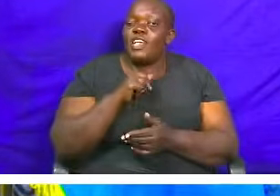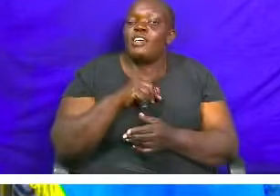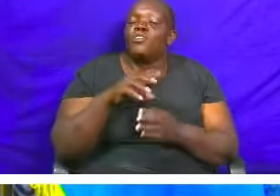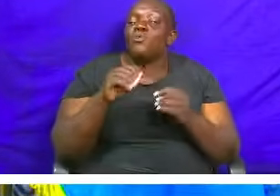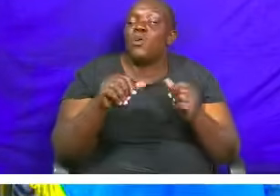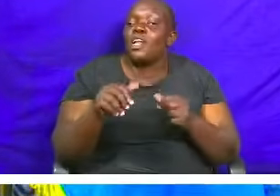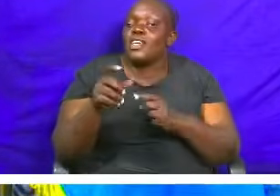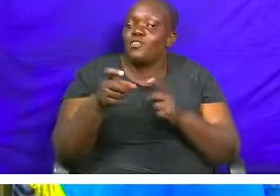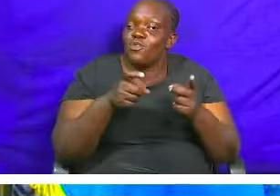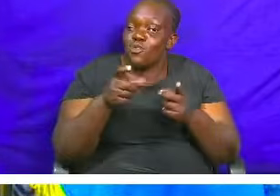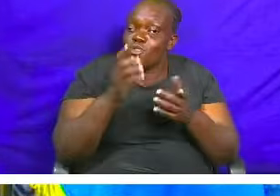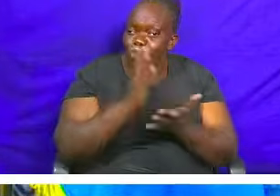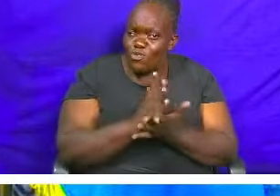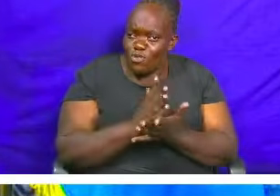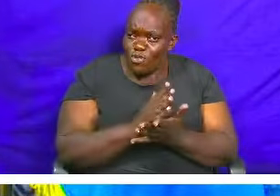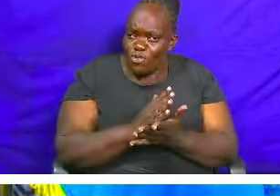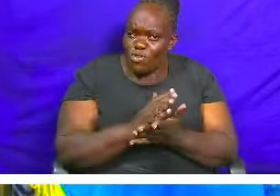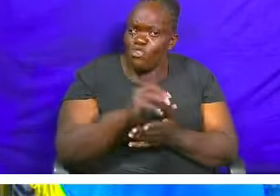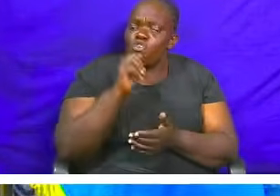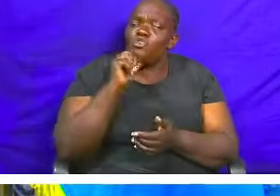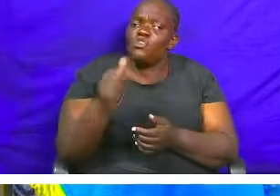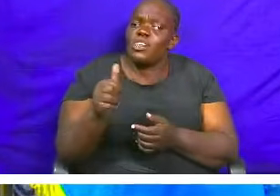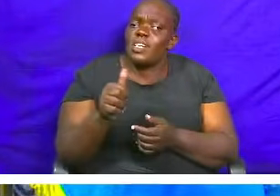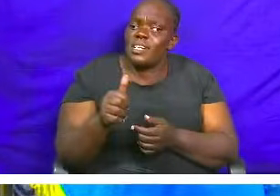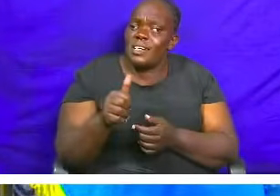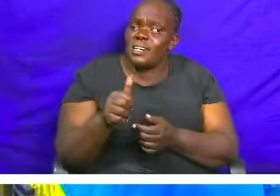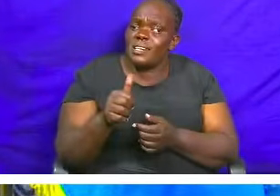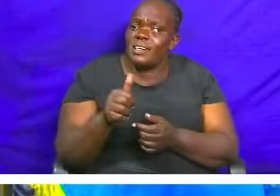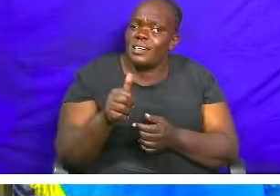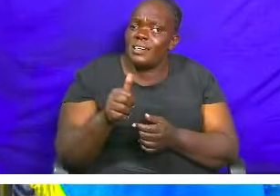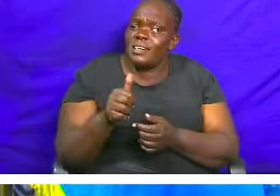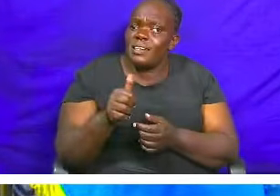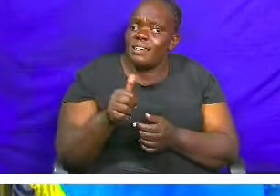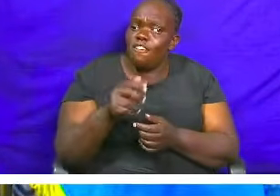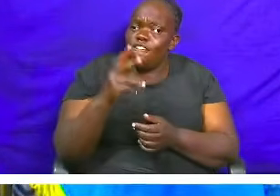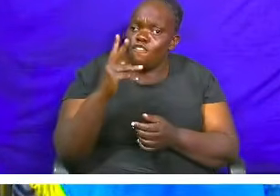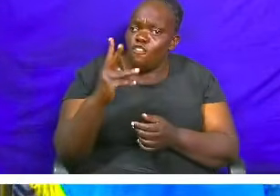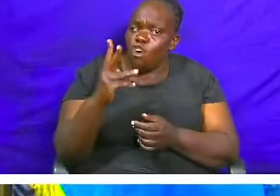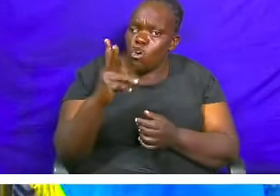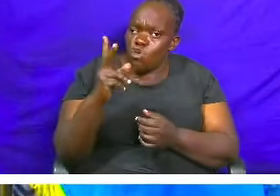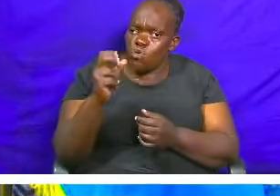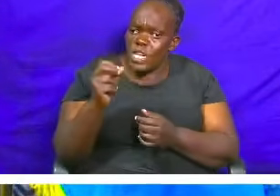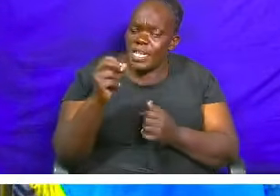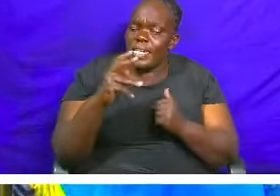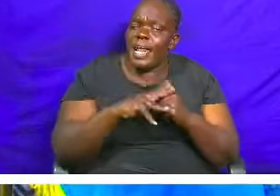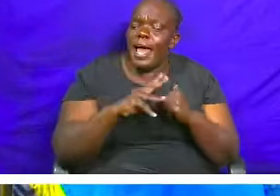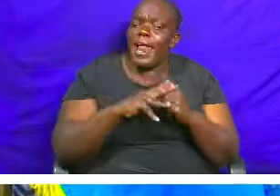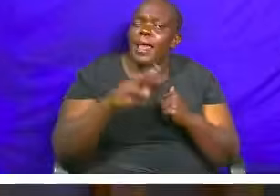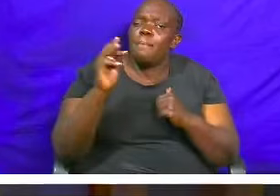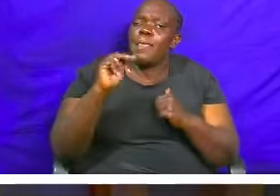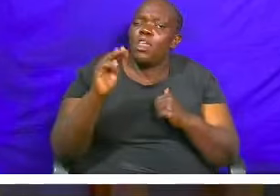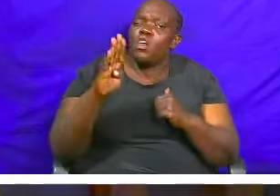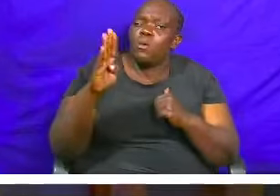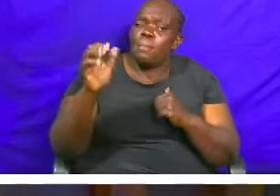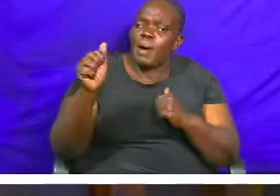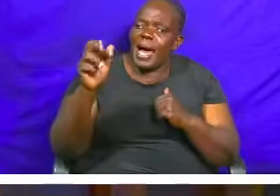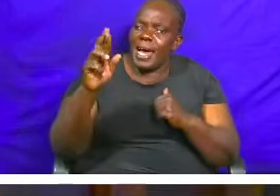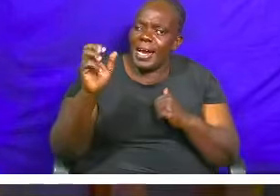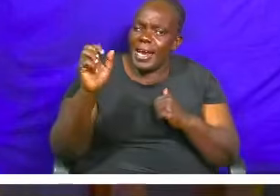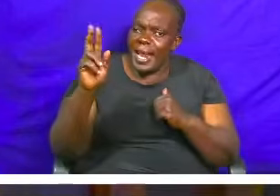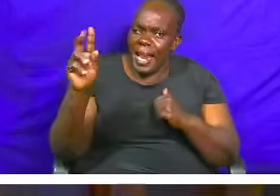is fully noted. 429 million barrels. Okay. But and how much do we consume in a